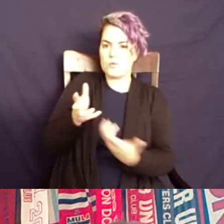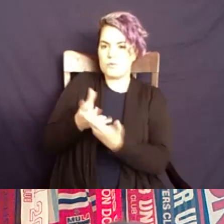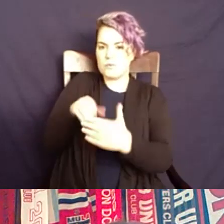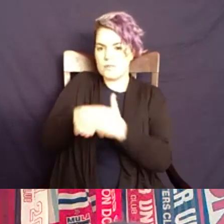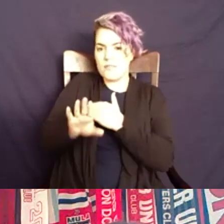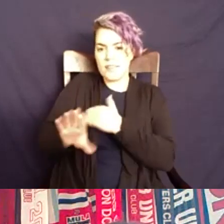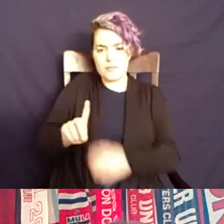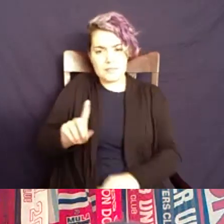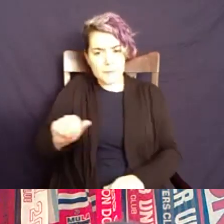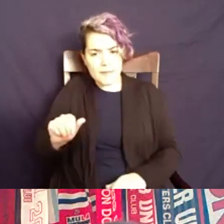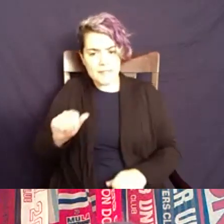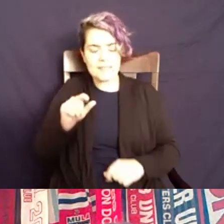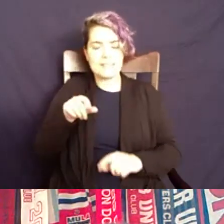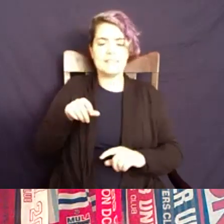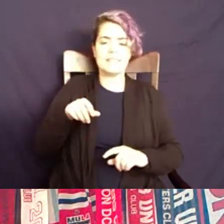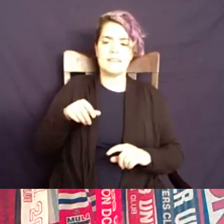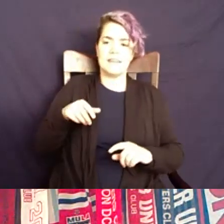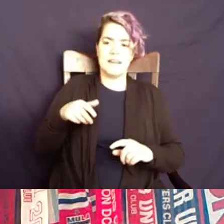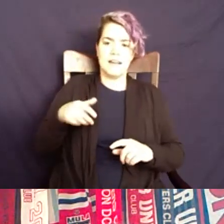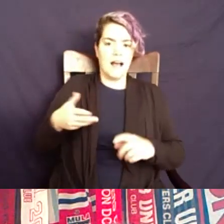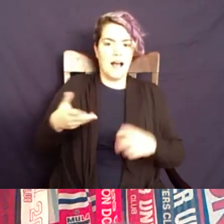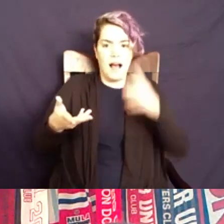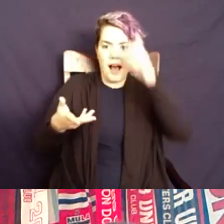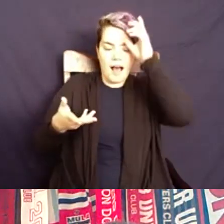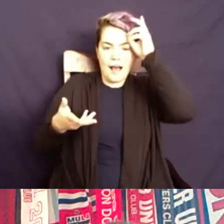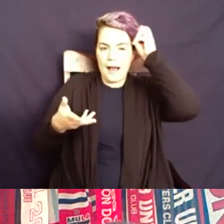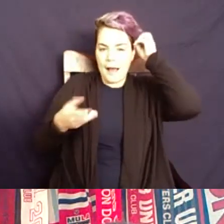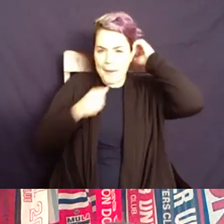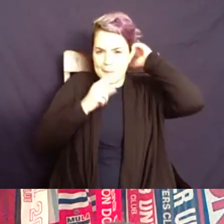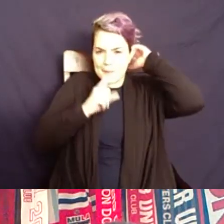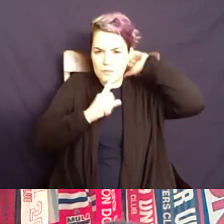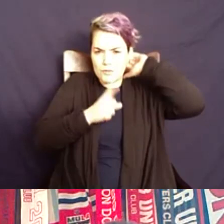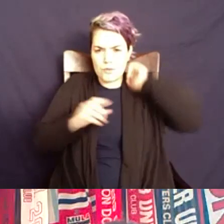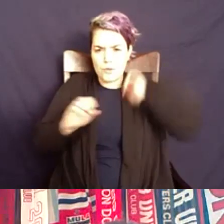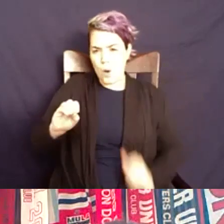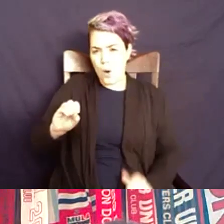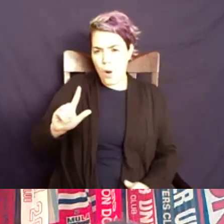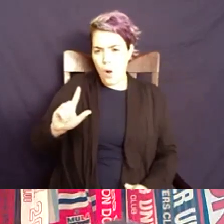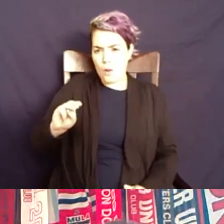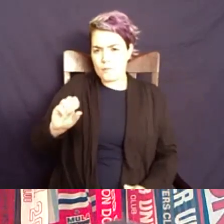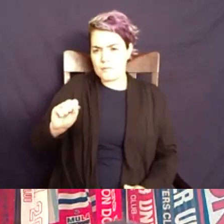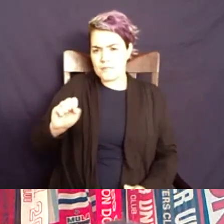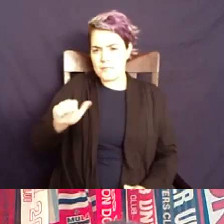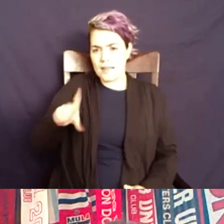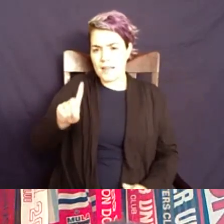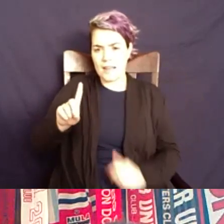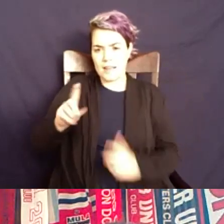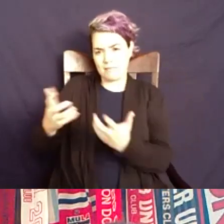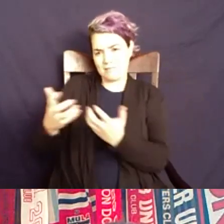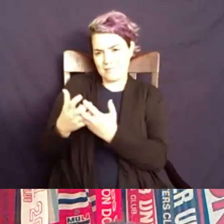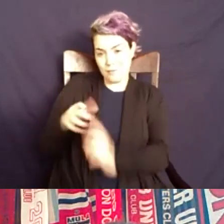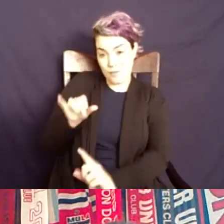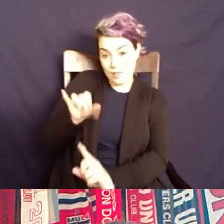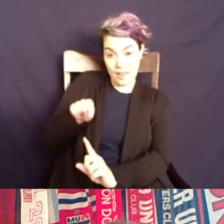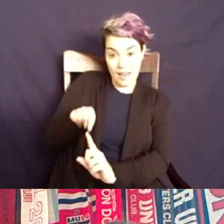ICE detention. I am not sure if there is an Olmstead component to that litigation to basically try to get